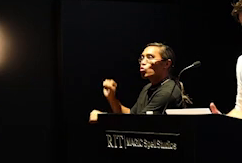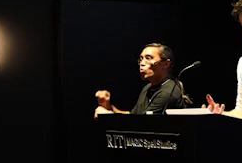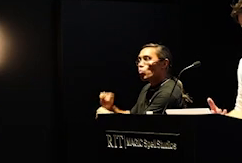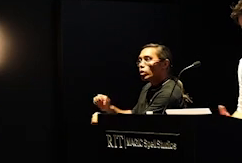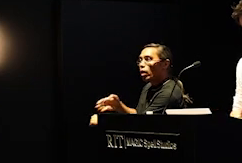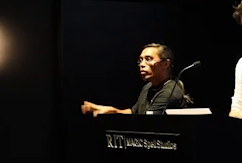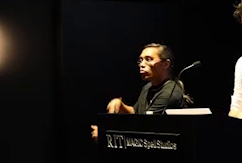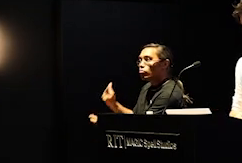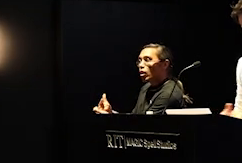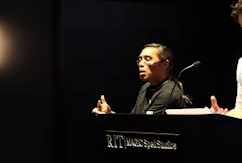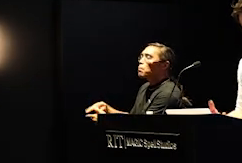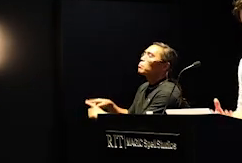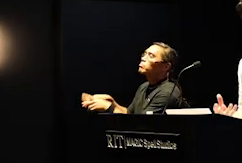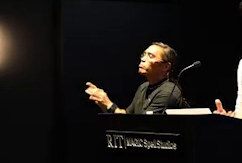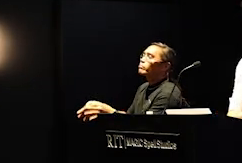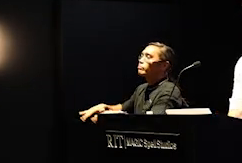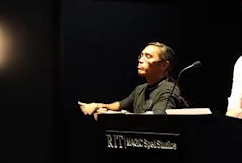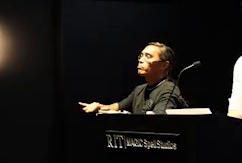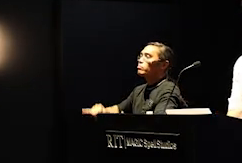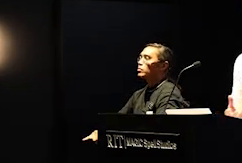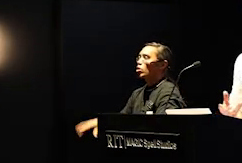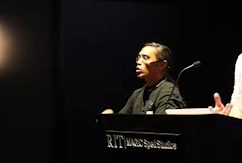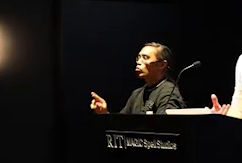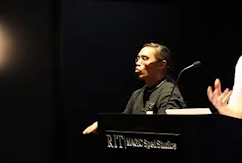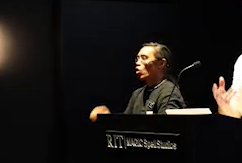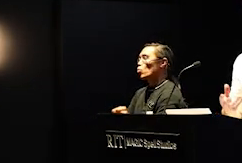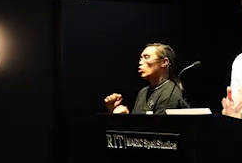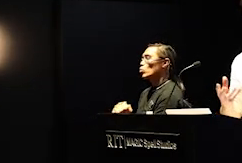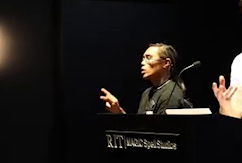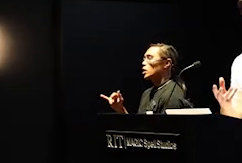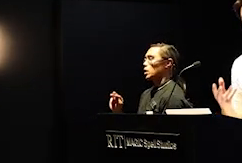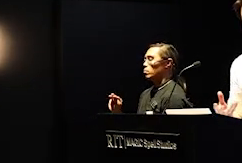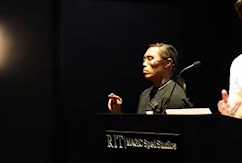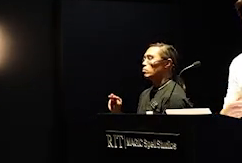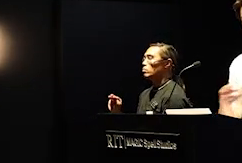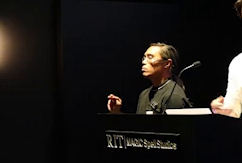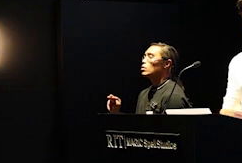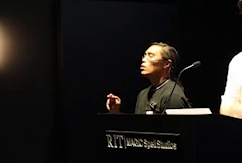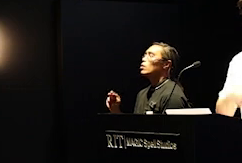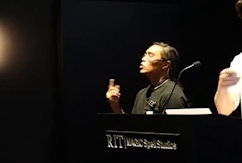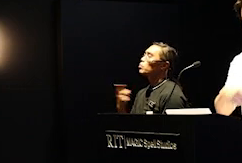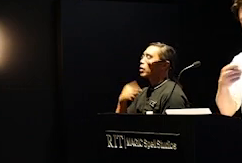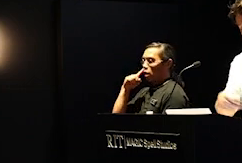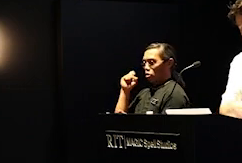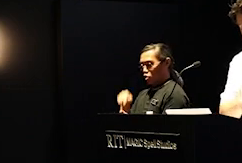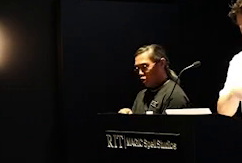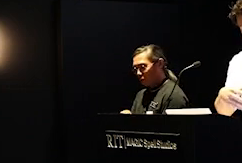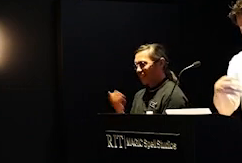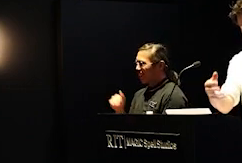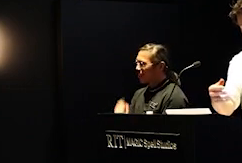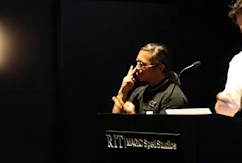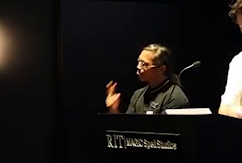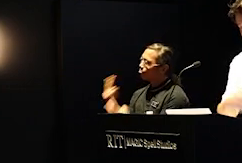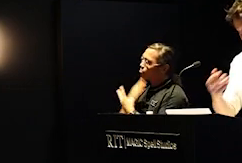and stayed put in Rochester. But it ended up showing me that while you might think as you're sitting and sketching and you're